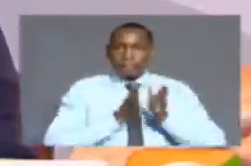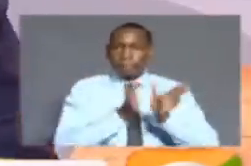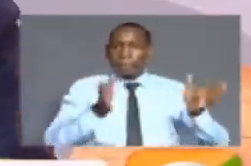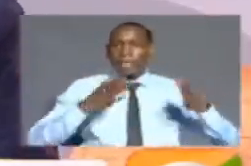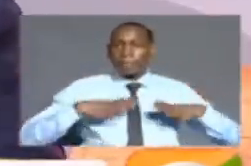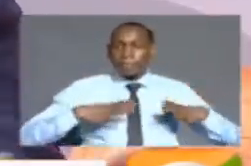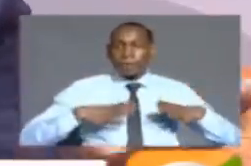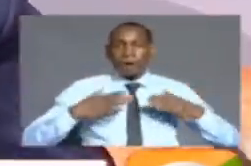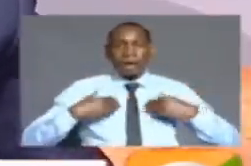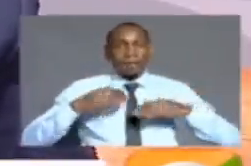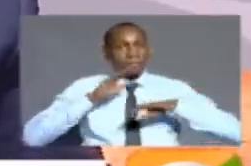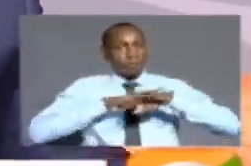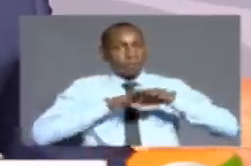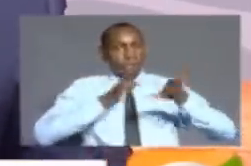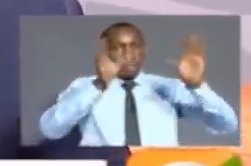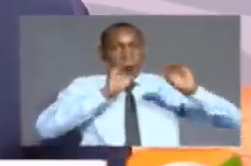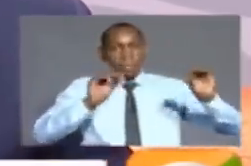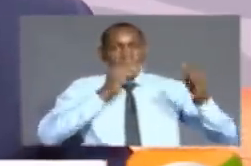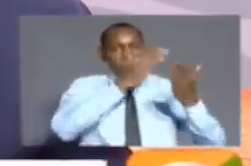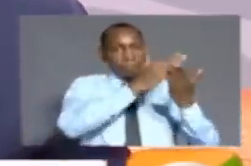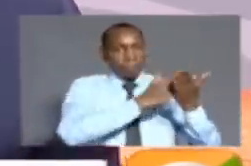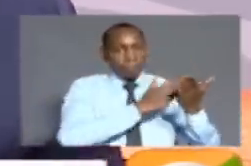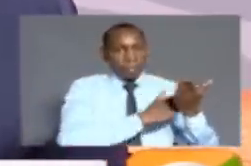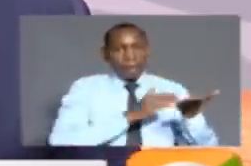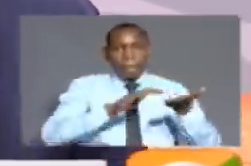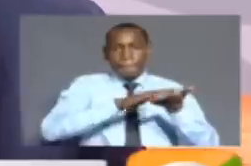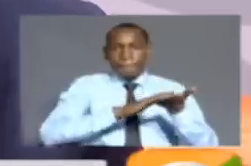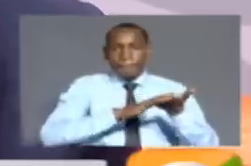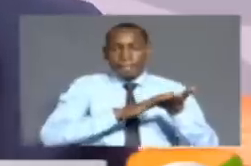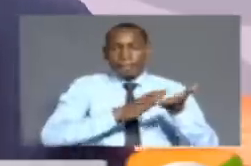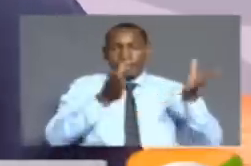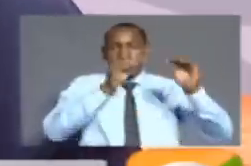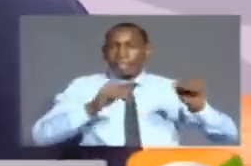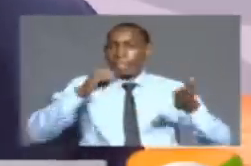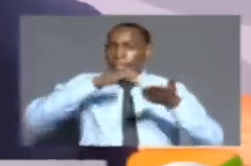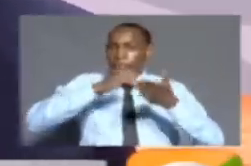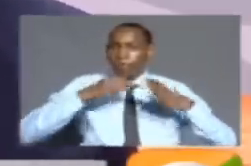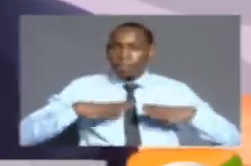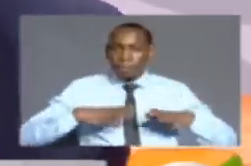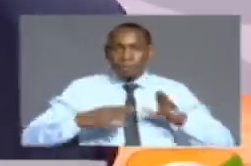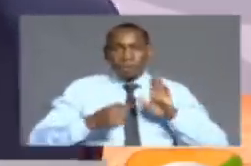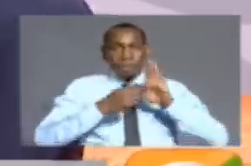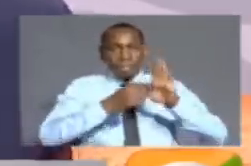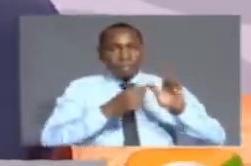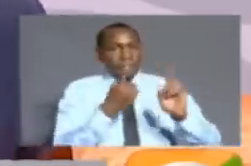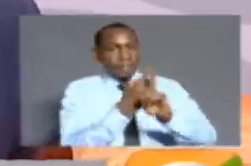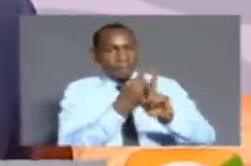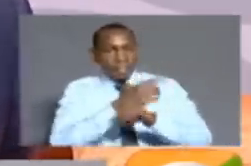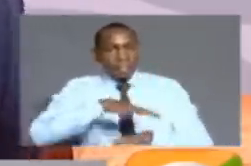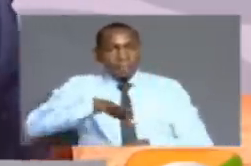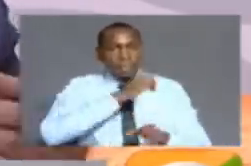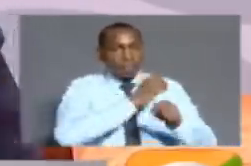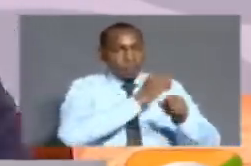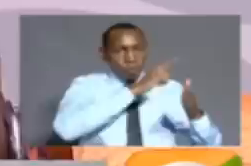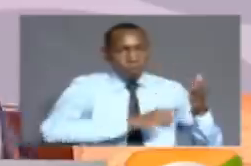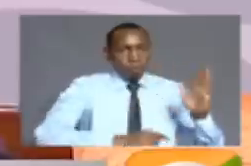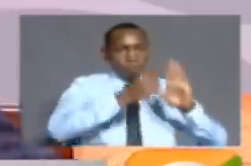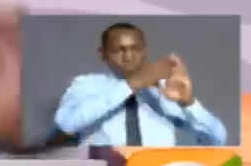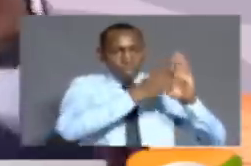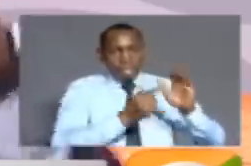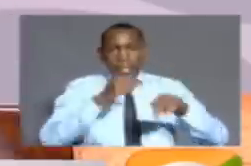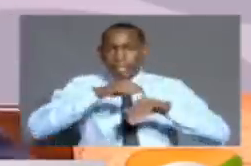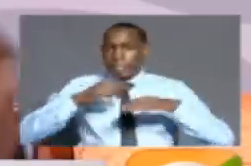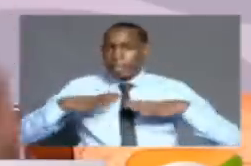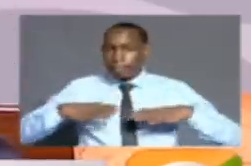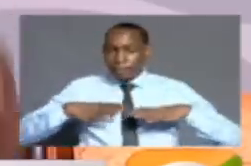have a good budget. It's a program-based budget. Mm-hmm. Yeah. Involve them. Mm-hmm. Tell them in this ward, this is what we're going to do for you. When the